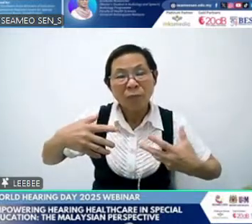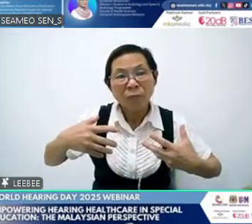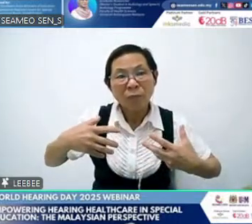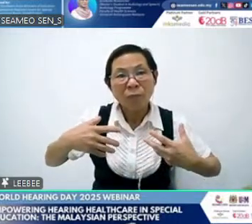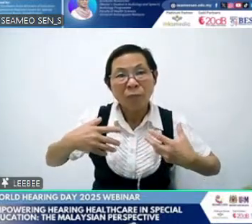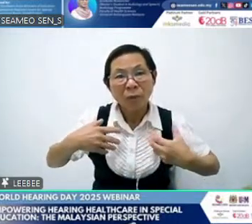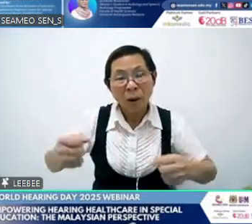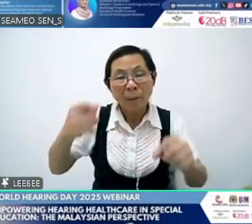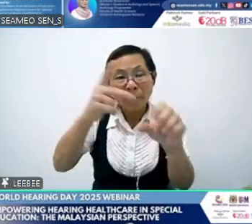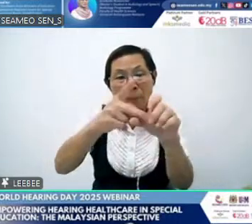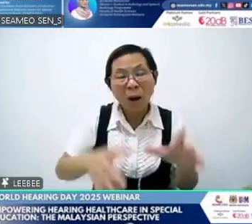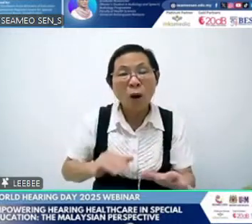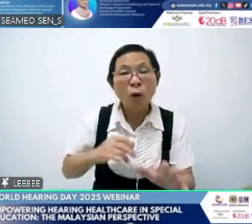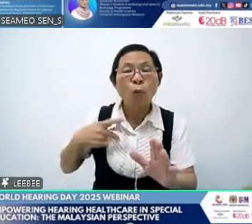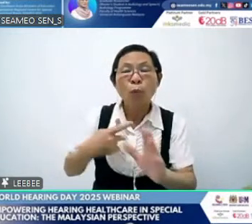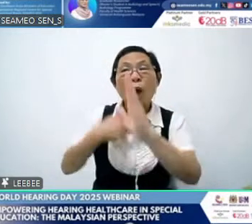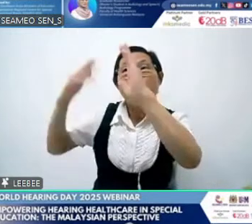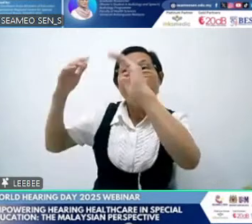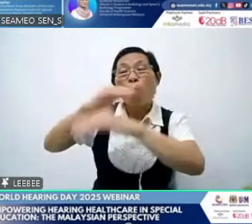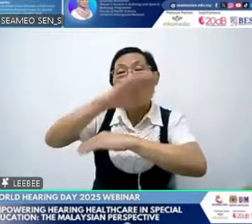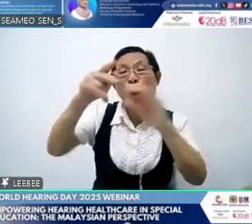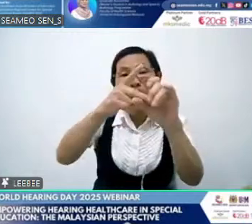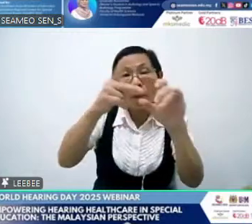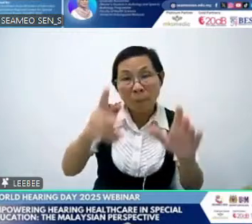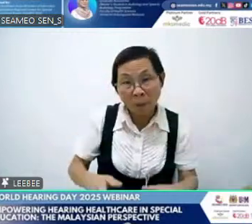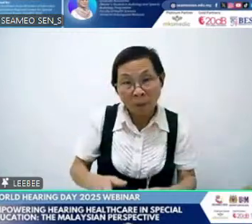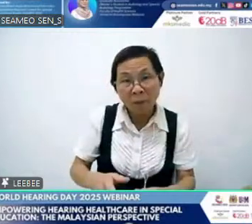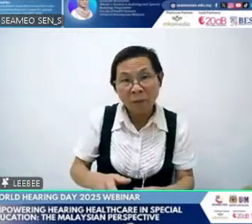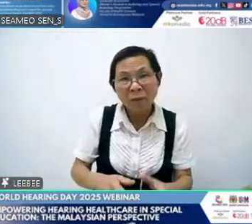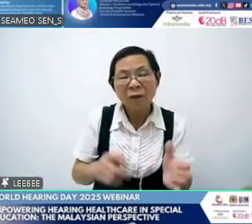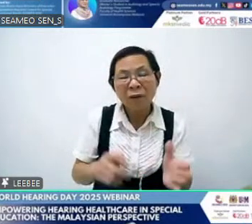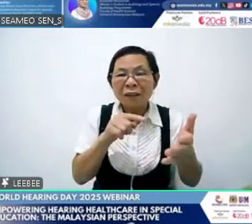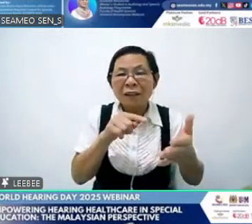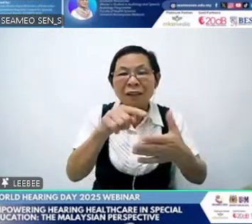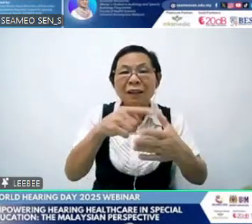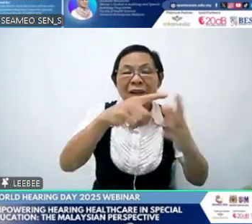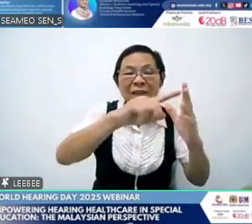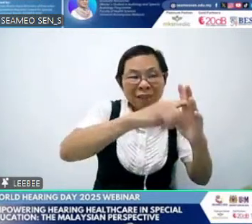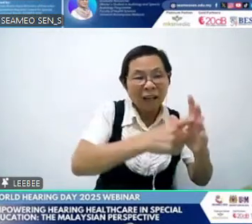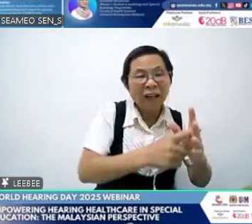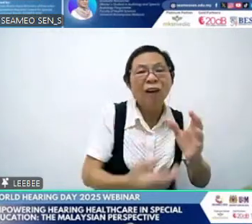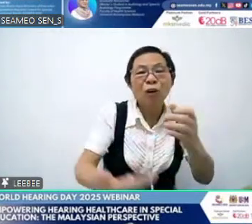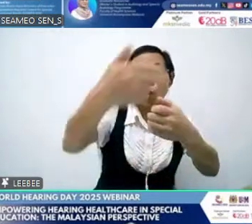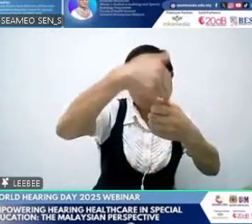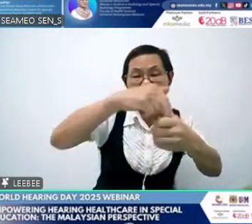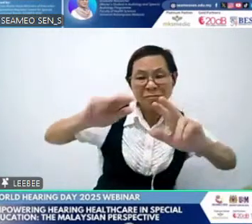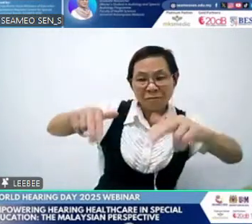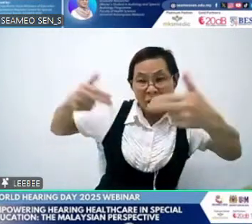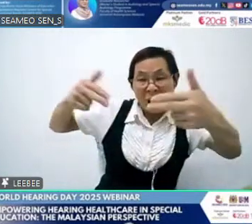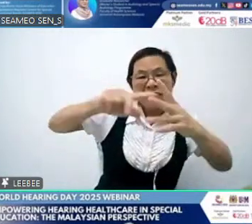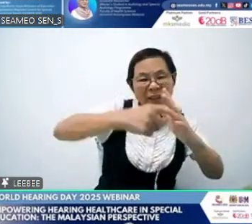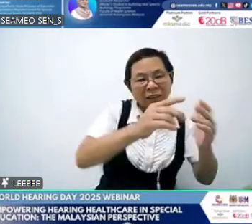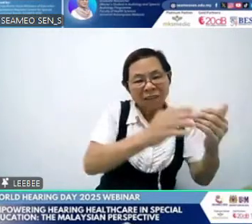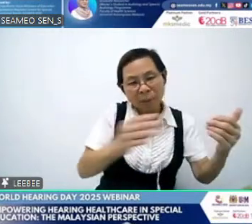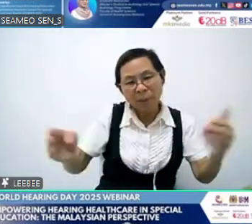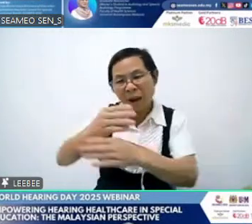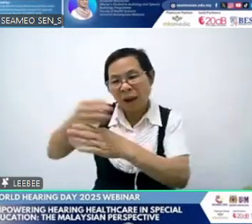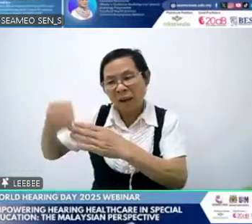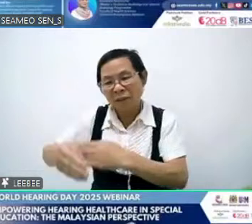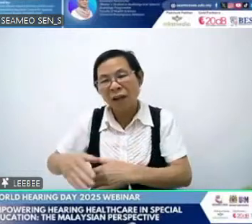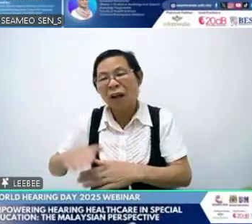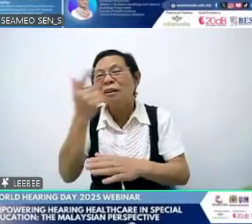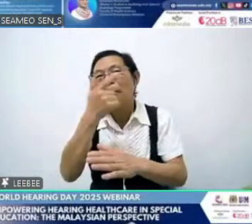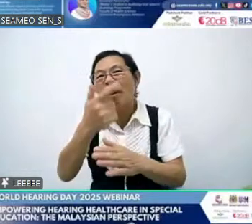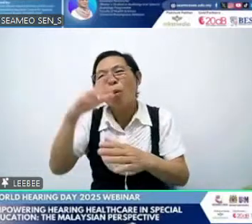hope all participants and presenters will tune in from the start until the end of the webinar to avoid missing out on important sharing